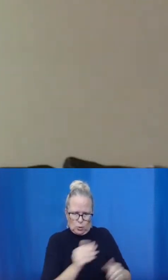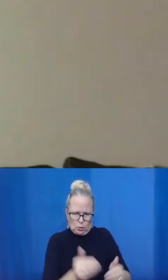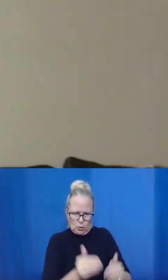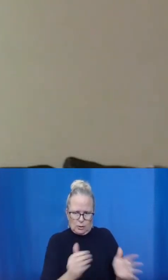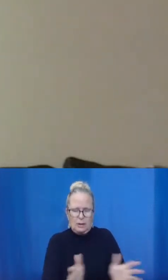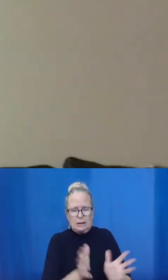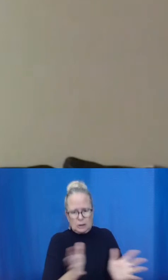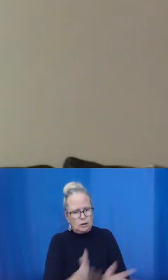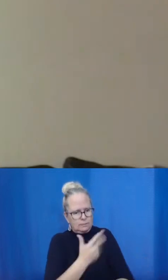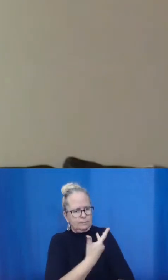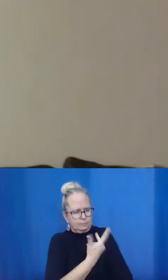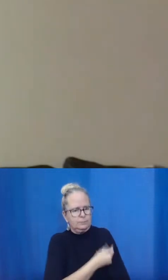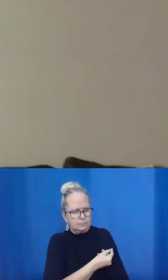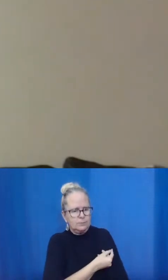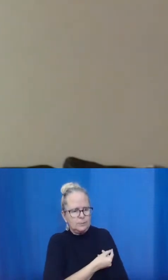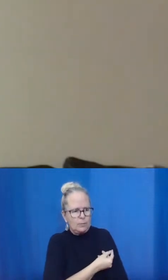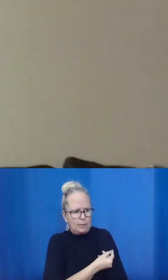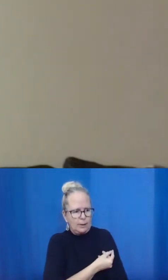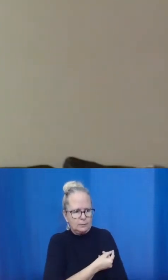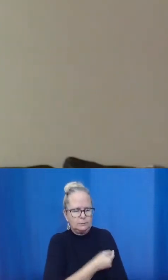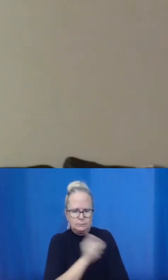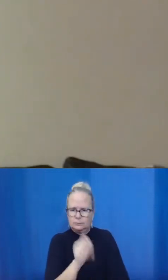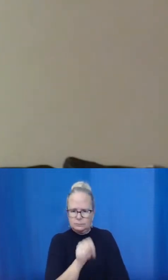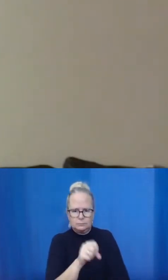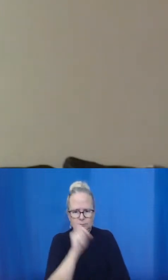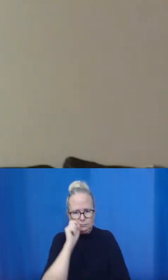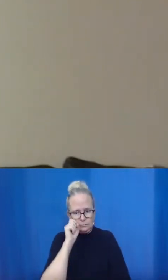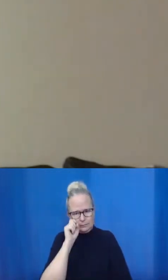response to that vaccine is not going to be optimal.